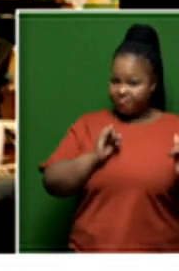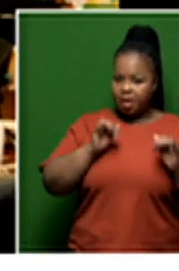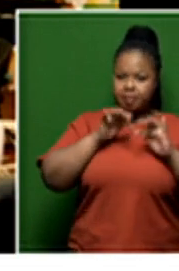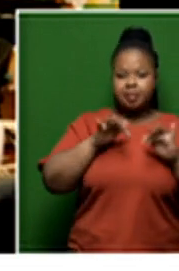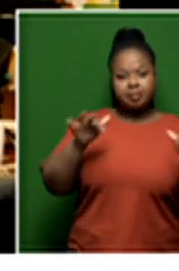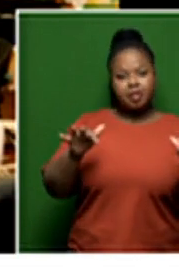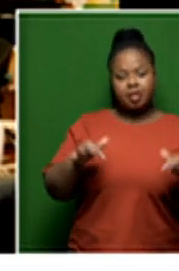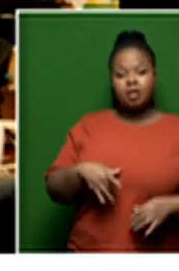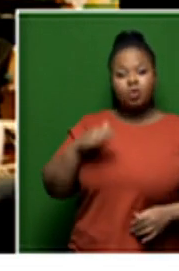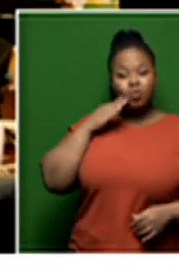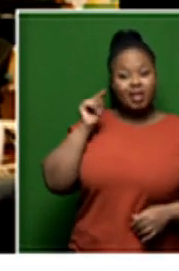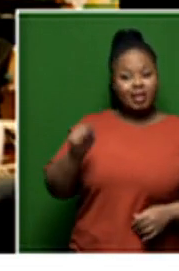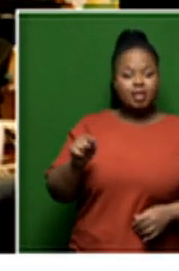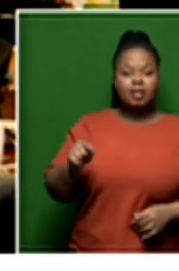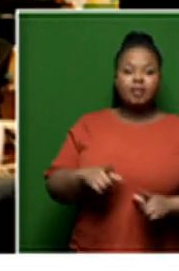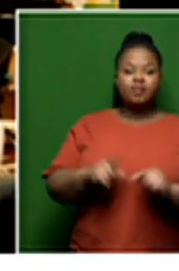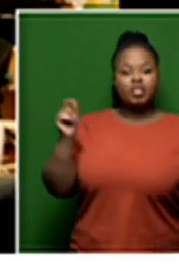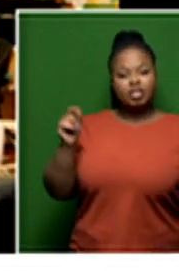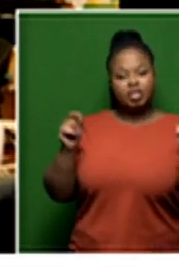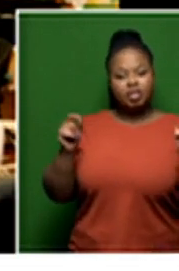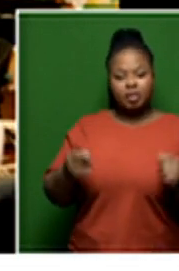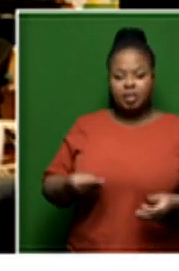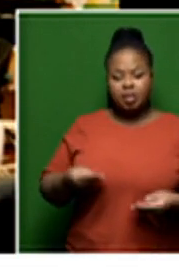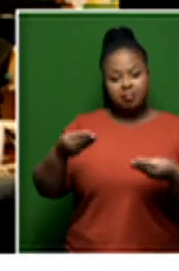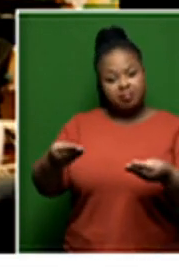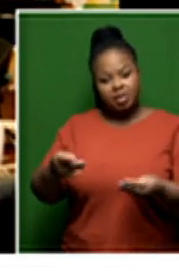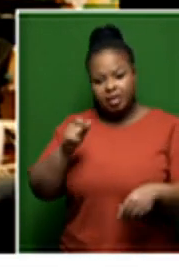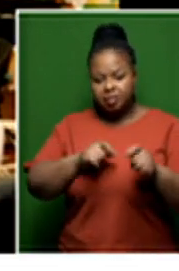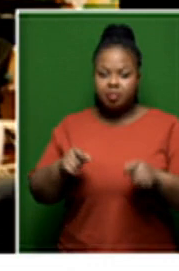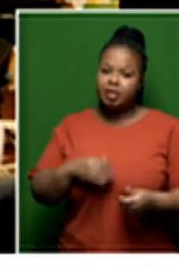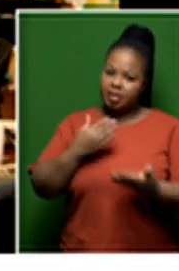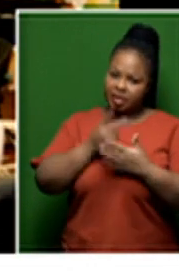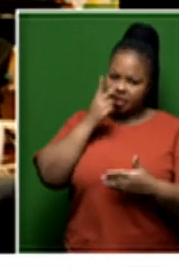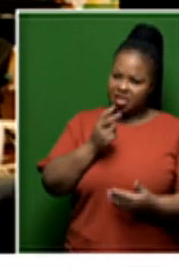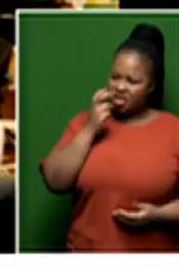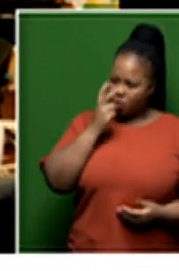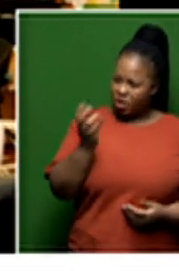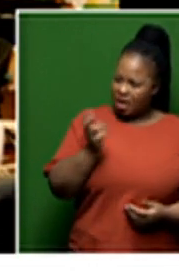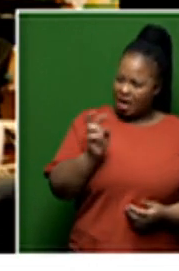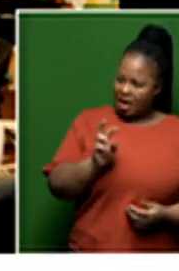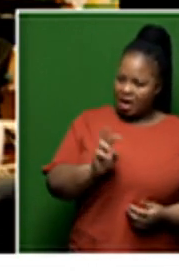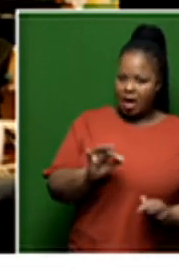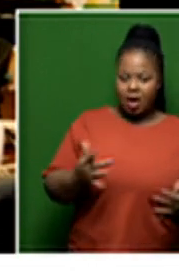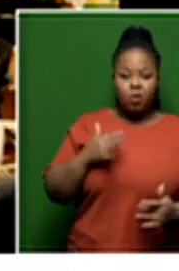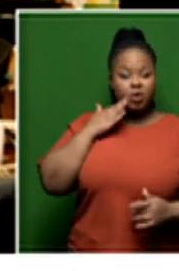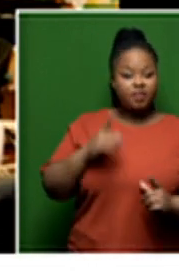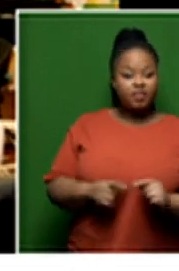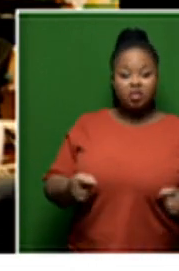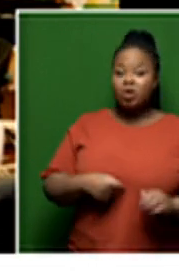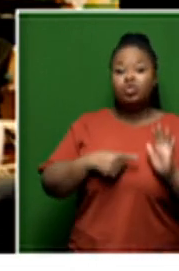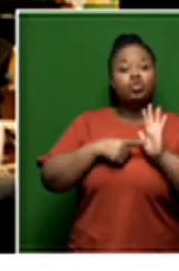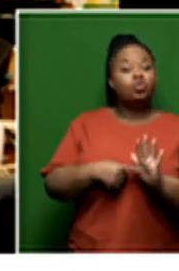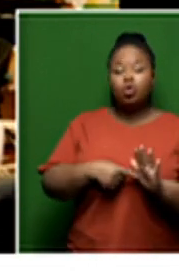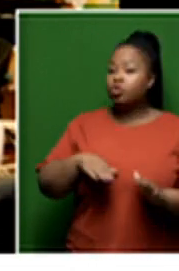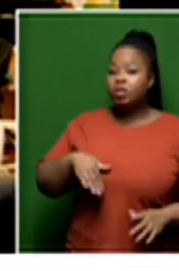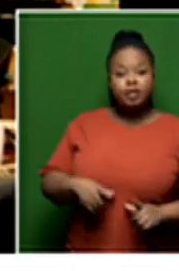public when that particular structure is handed over so that people can see how it looks like when completed. What was being shown there,